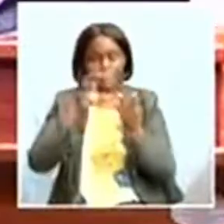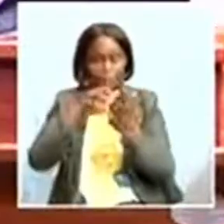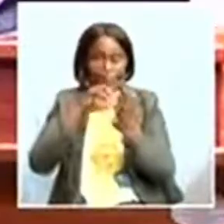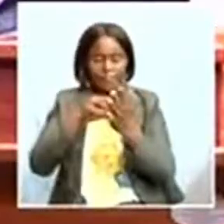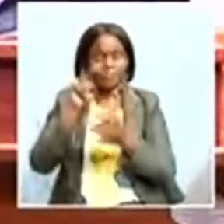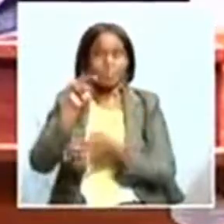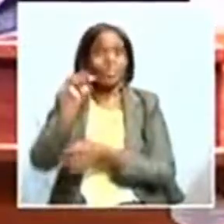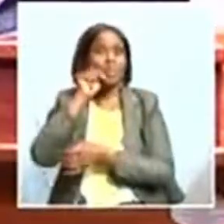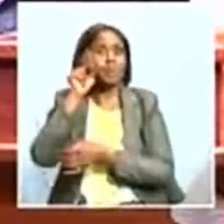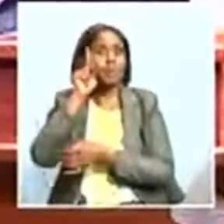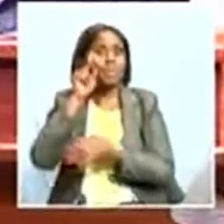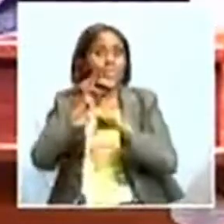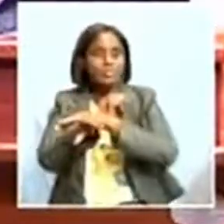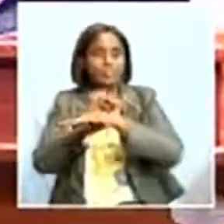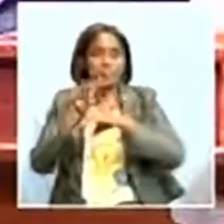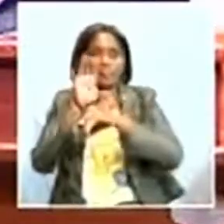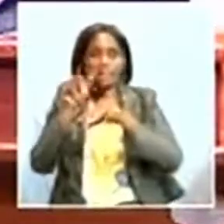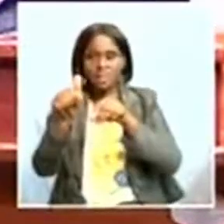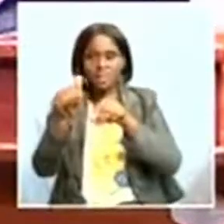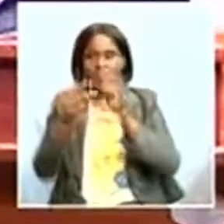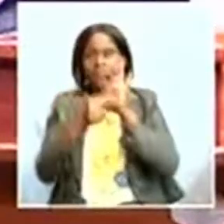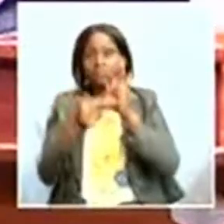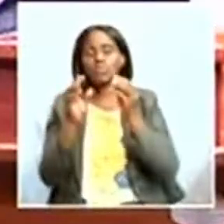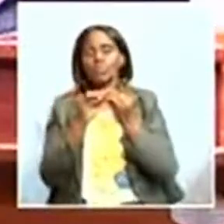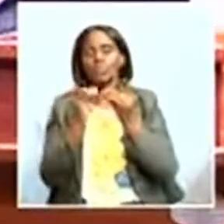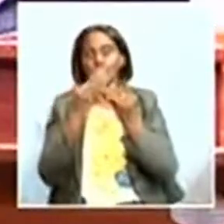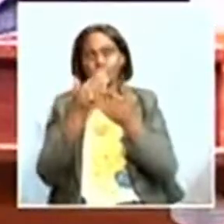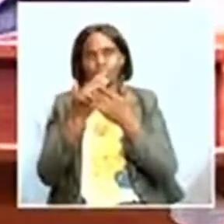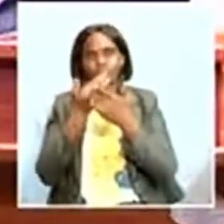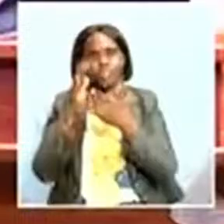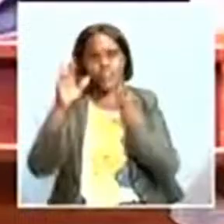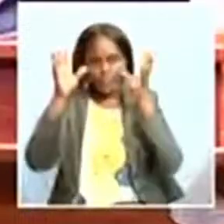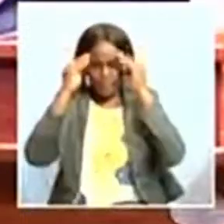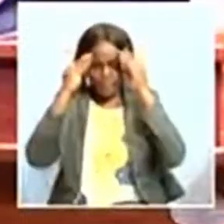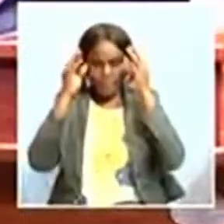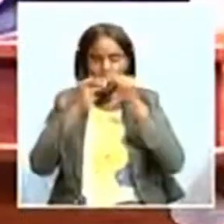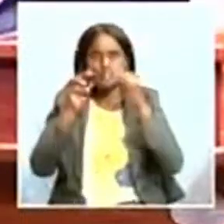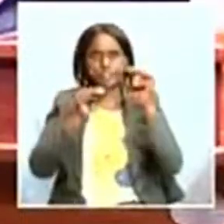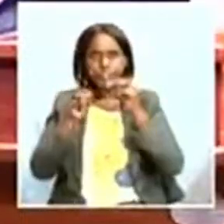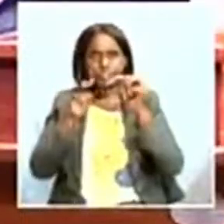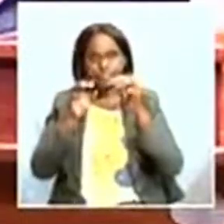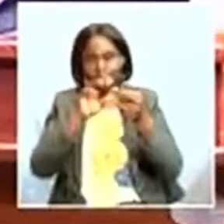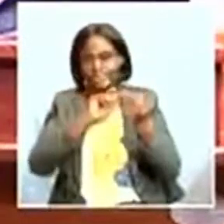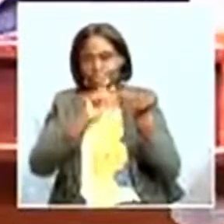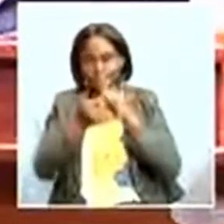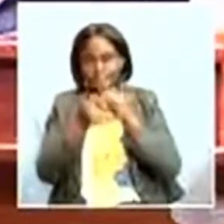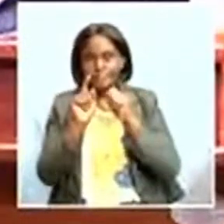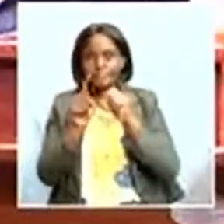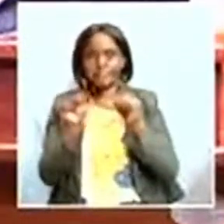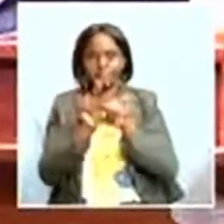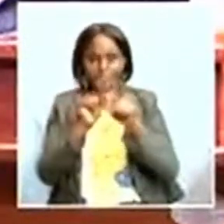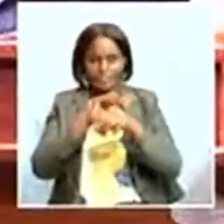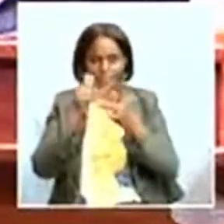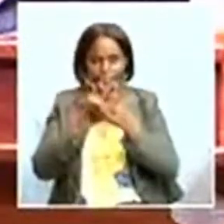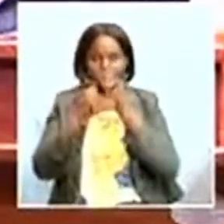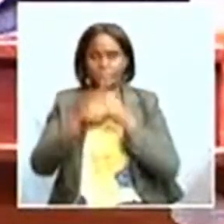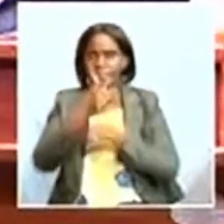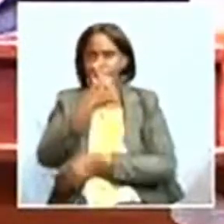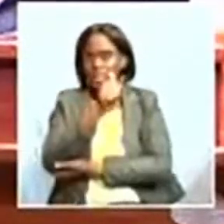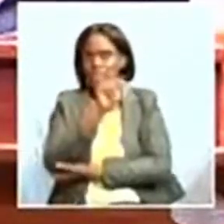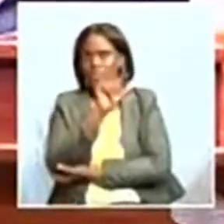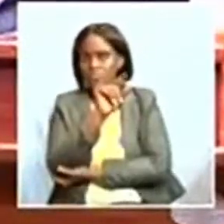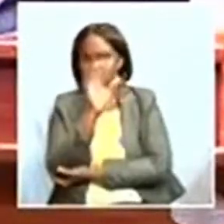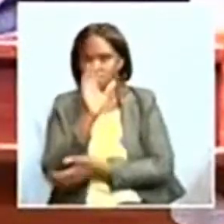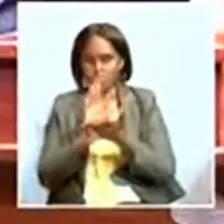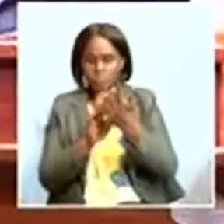Nakonde district in Muchinga province demonstrates the ministry's experience in managing education transition. 10 out of the 20 schools